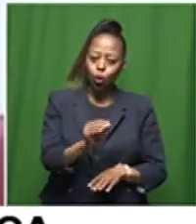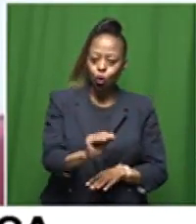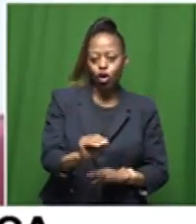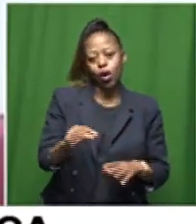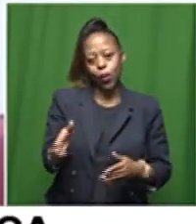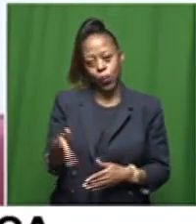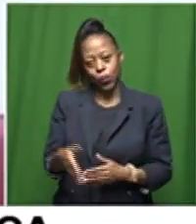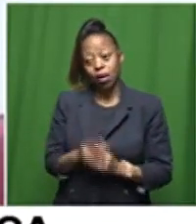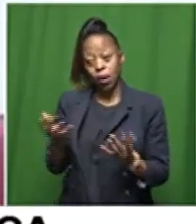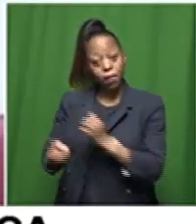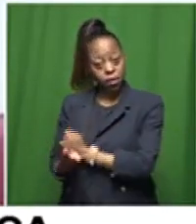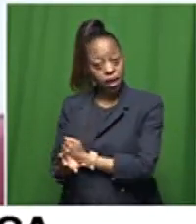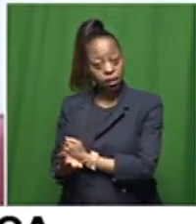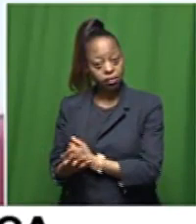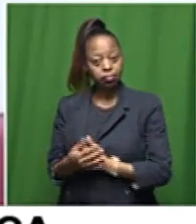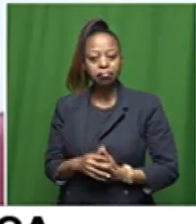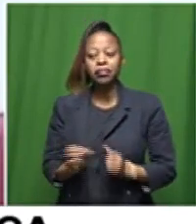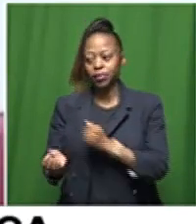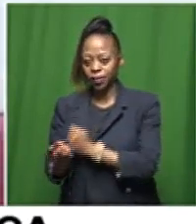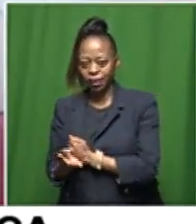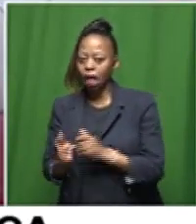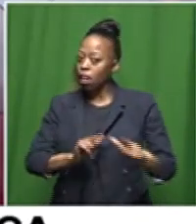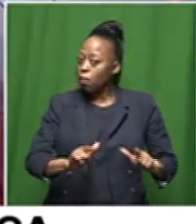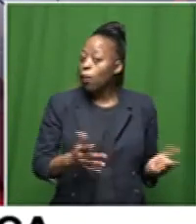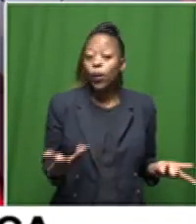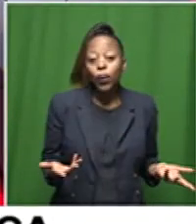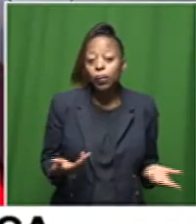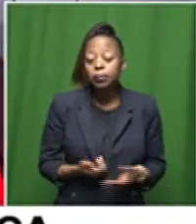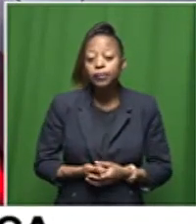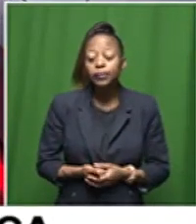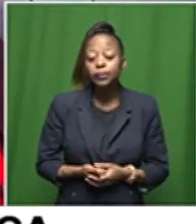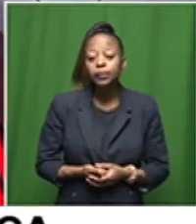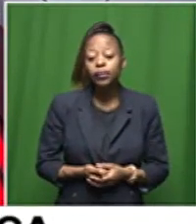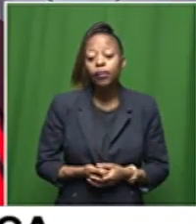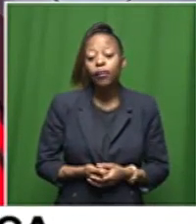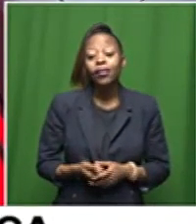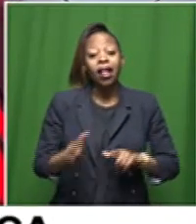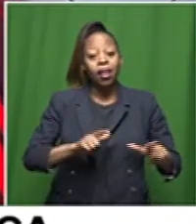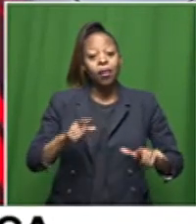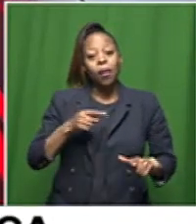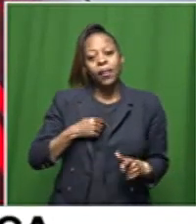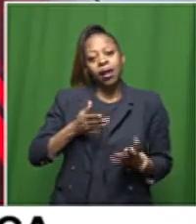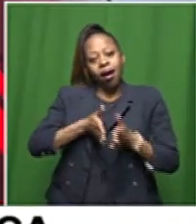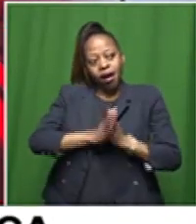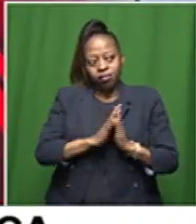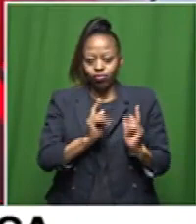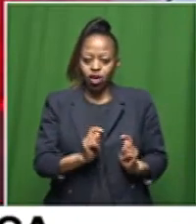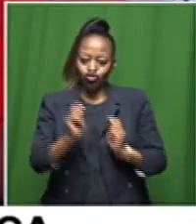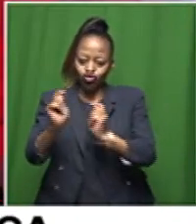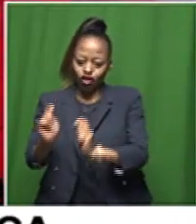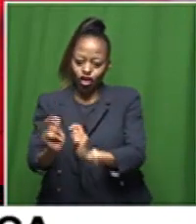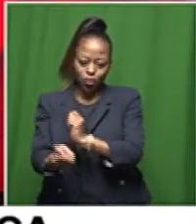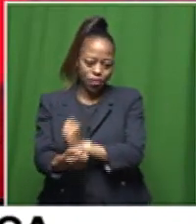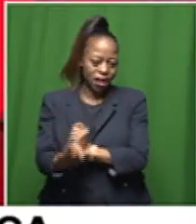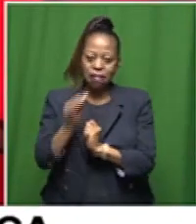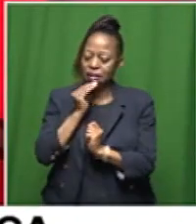And this is in Mpumalanga? Yeah, in Mpumalanga. And in Limpopo? In Limpopo, because I've asked a transfer to come to